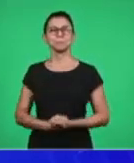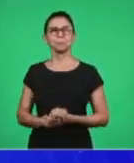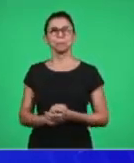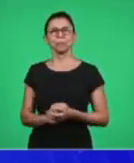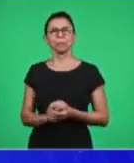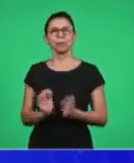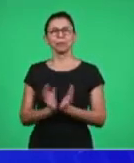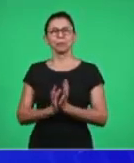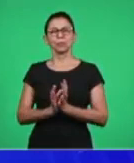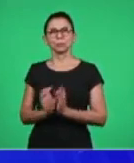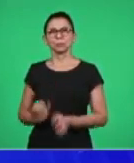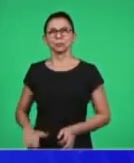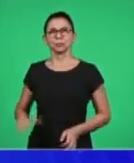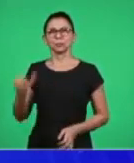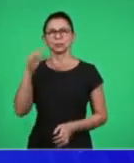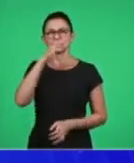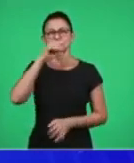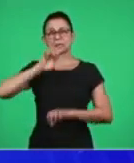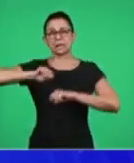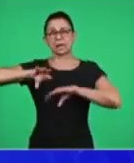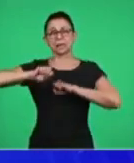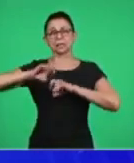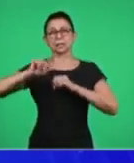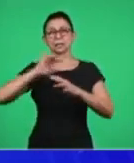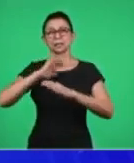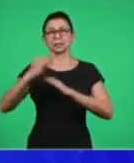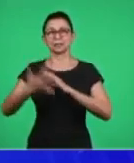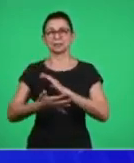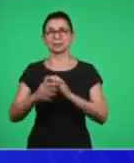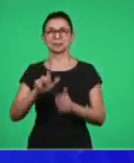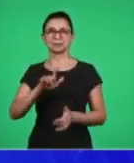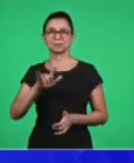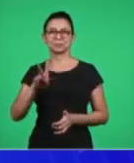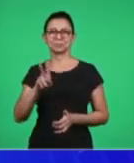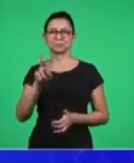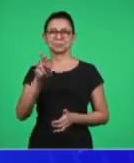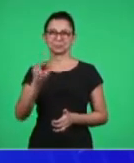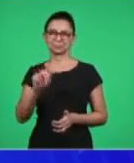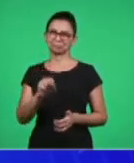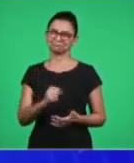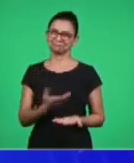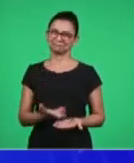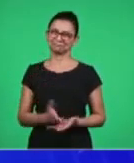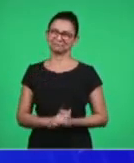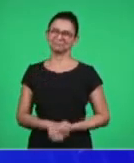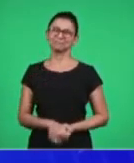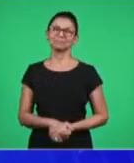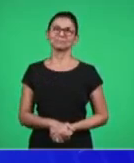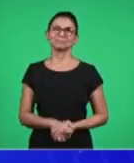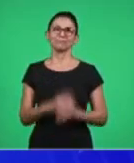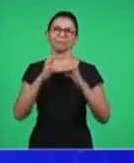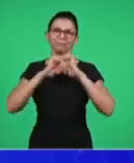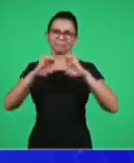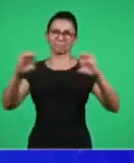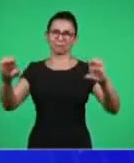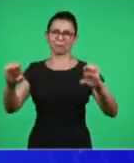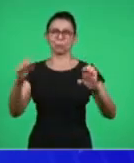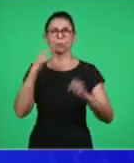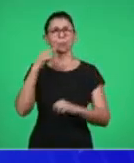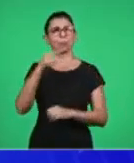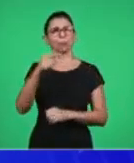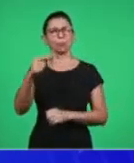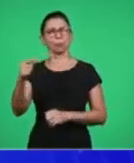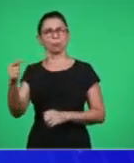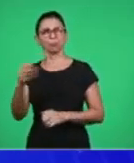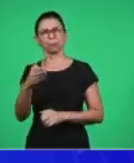speak in sign language. Children also being taught about the Brazilian Sign Language. Throughout